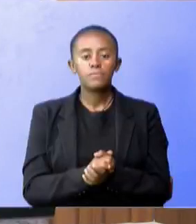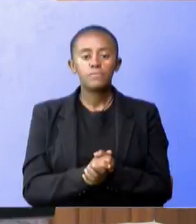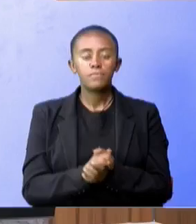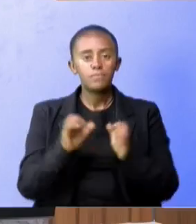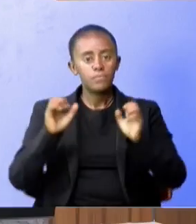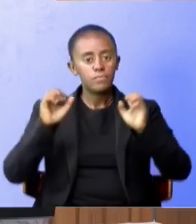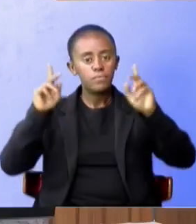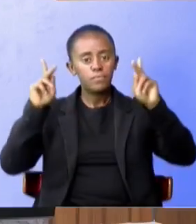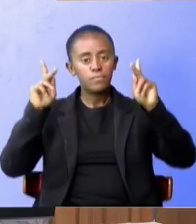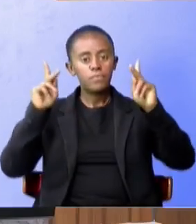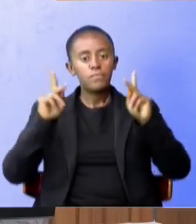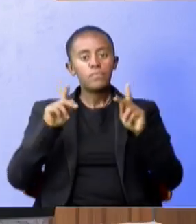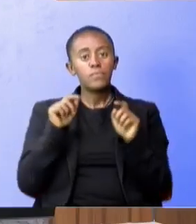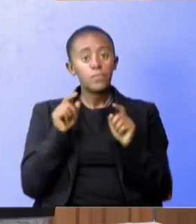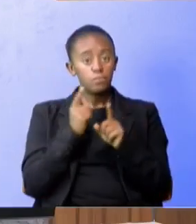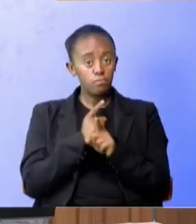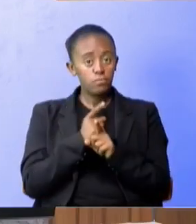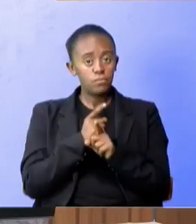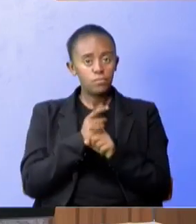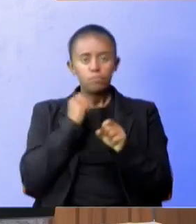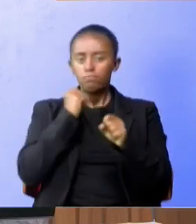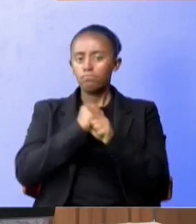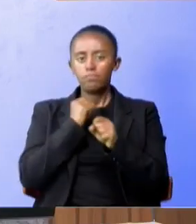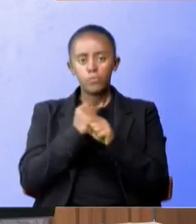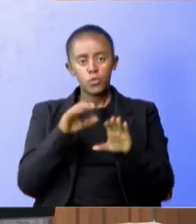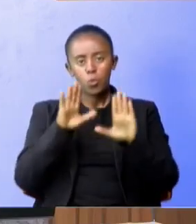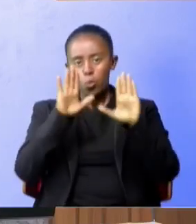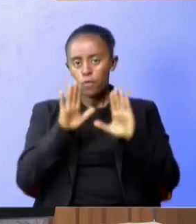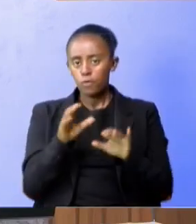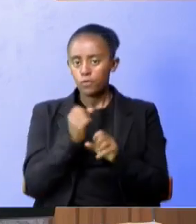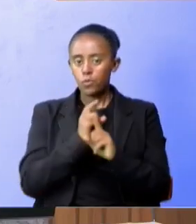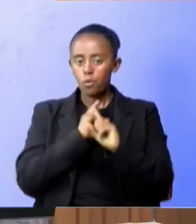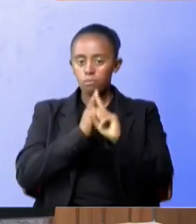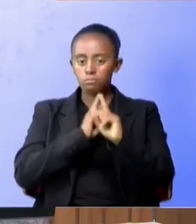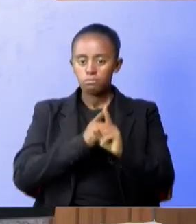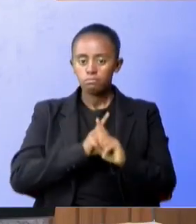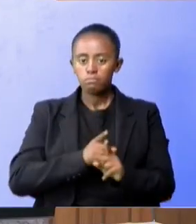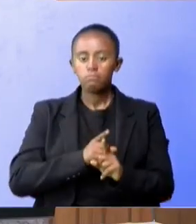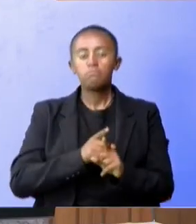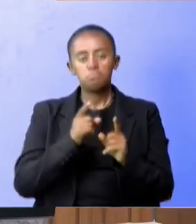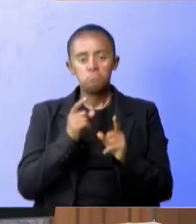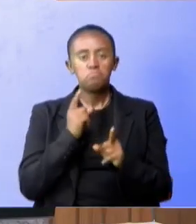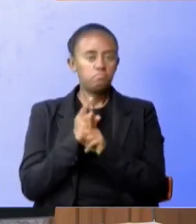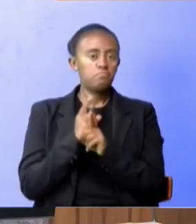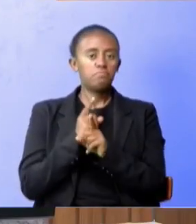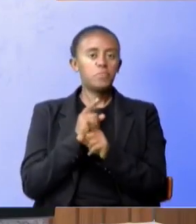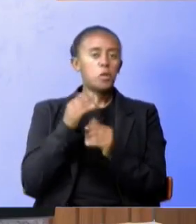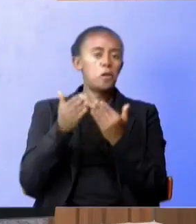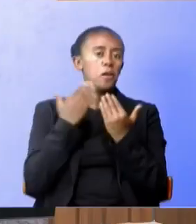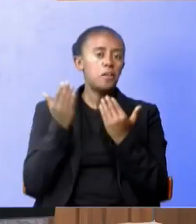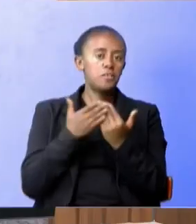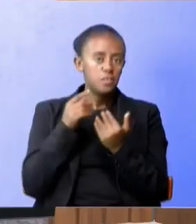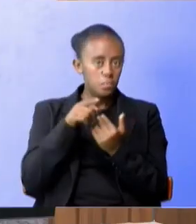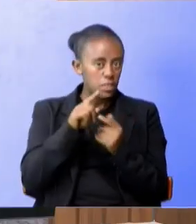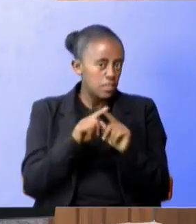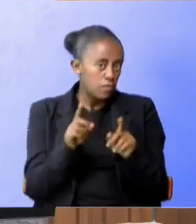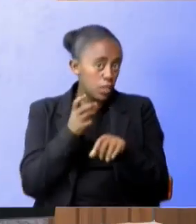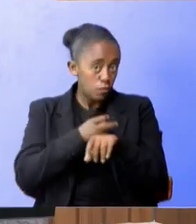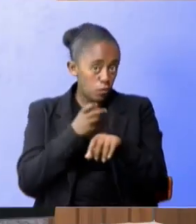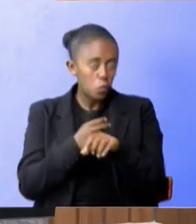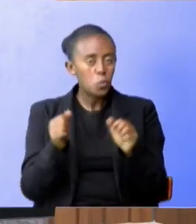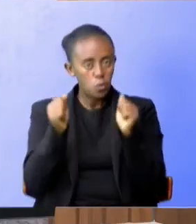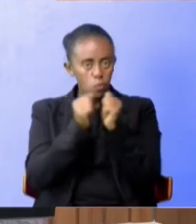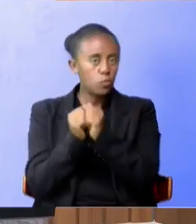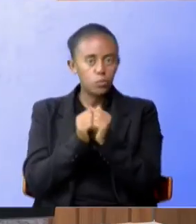Okay, I'm sure you all did a wonderful job of answering these, and I'm sure they're easy, But if they're difficult, let's see